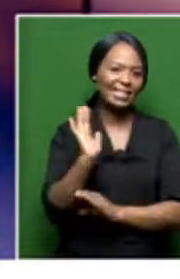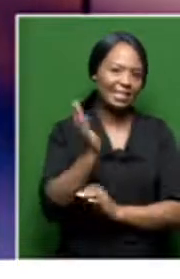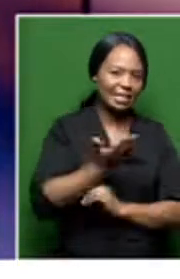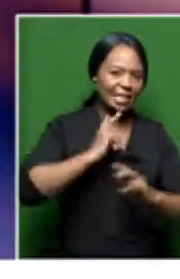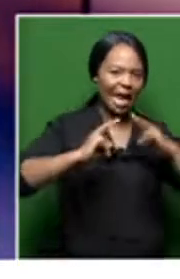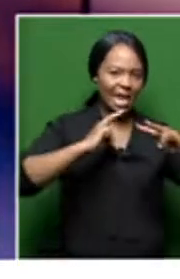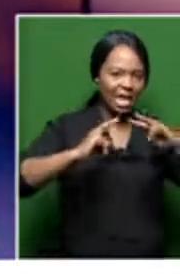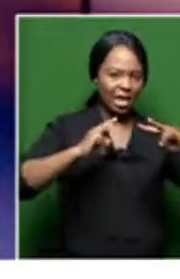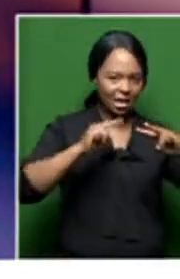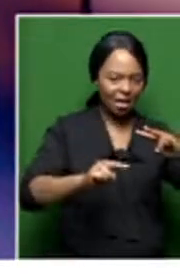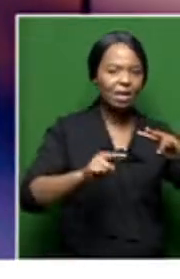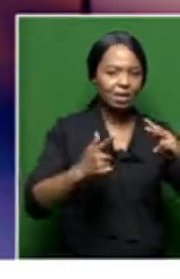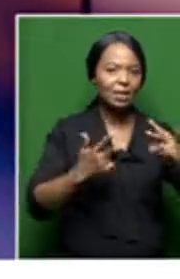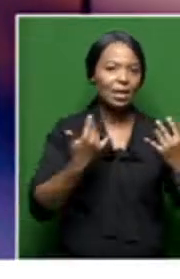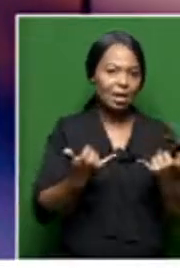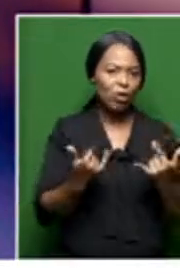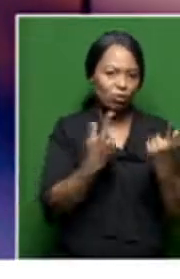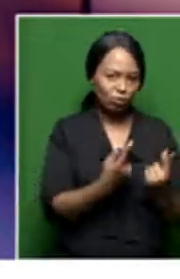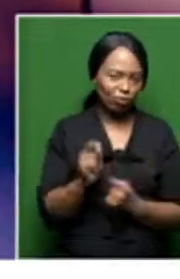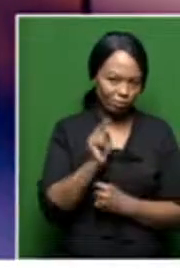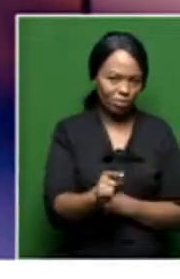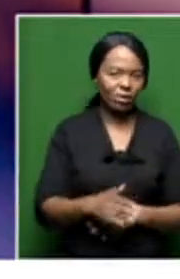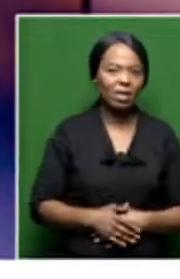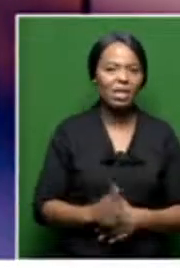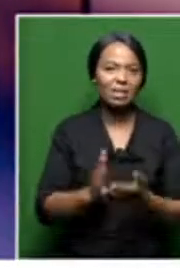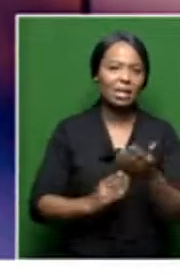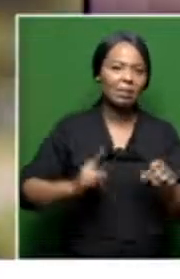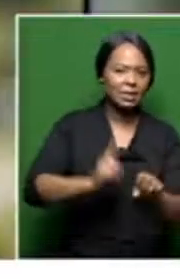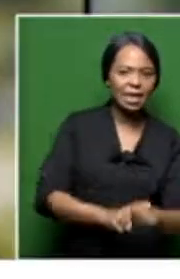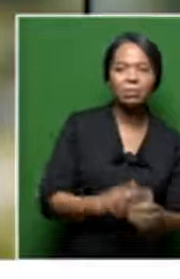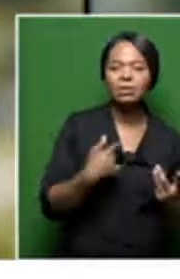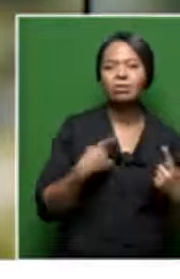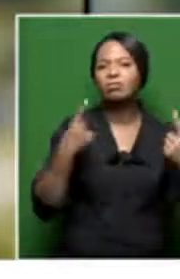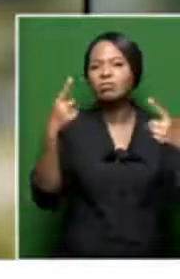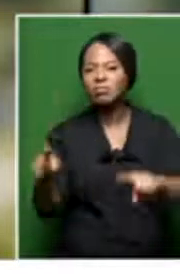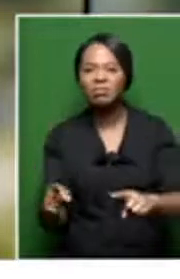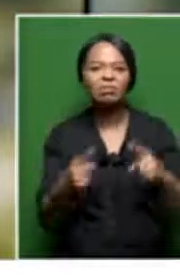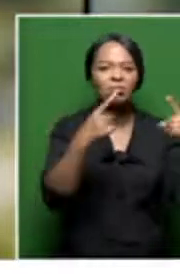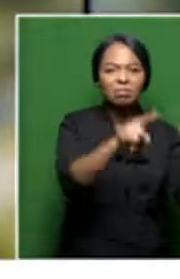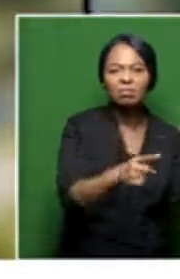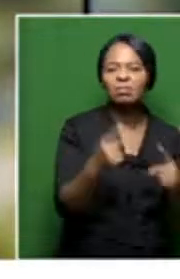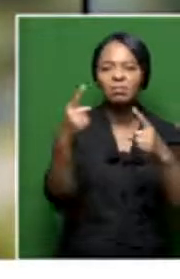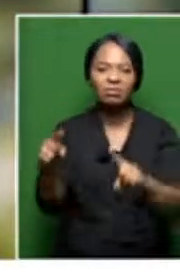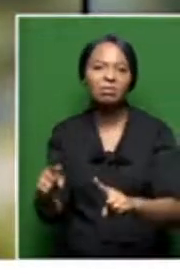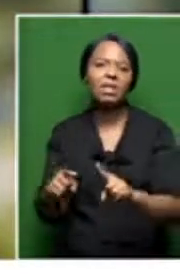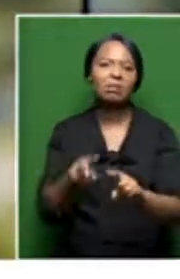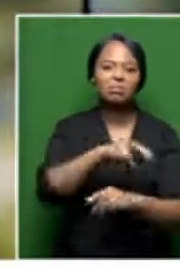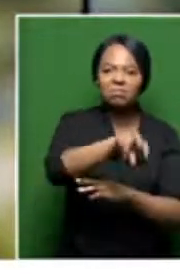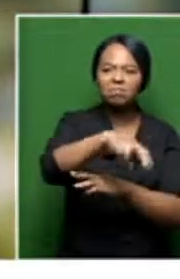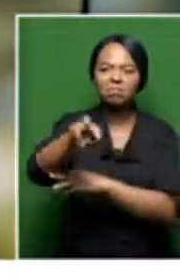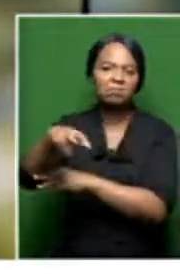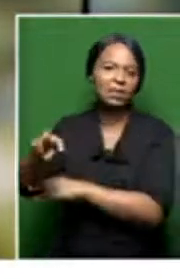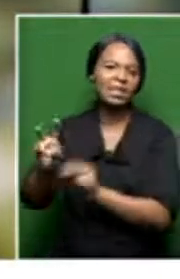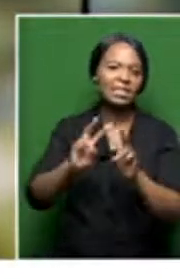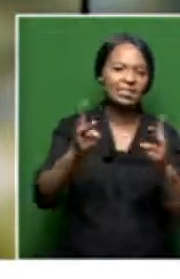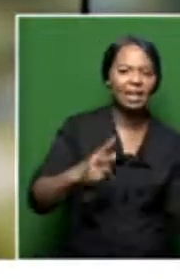on. And from time to time, we're working on doing pop-ups, different spaces within Gauteng. And obviously I would